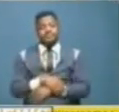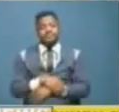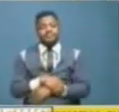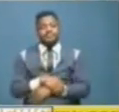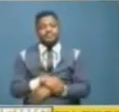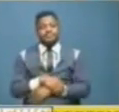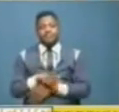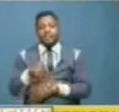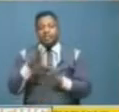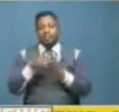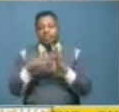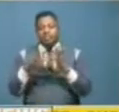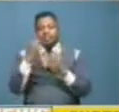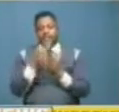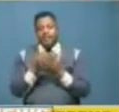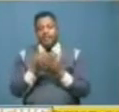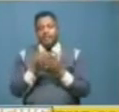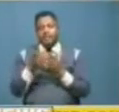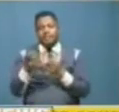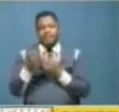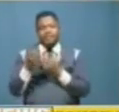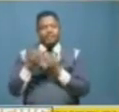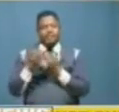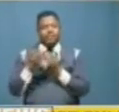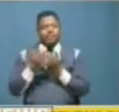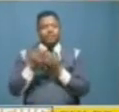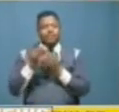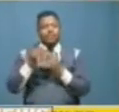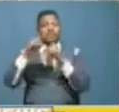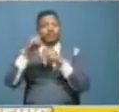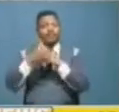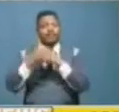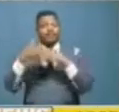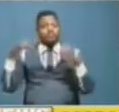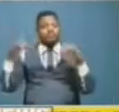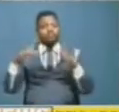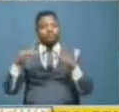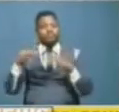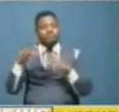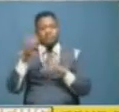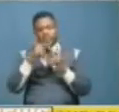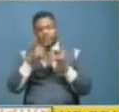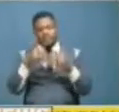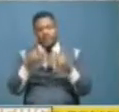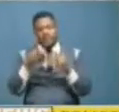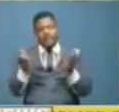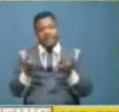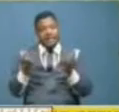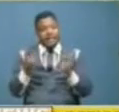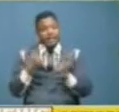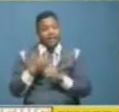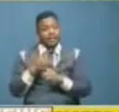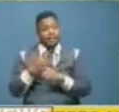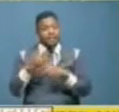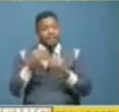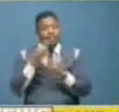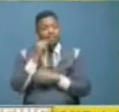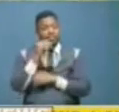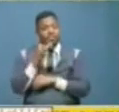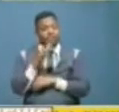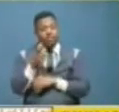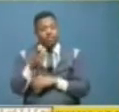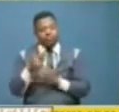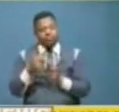many, so it attracts buyers from across the country. Quite a handful of traders who are the regular market women display